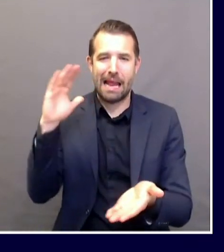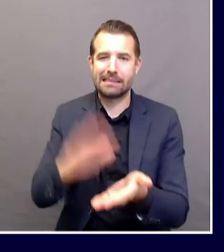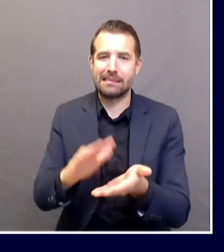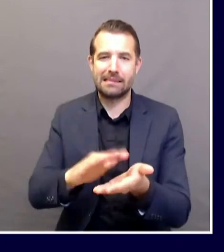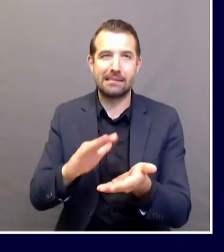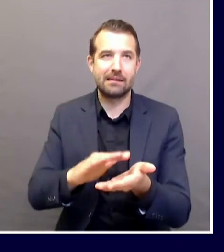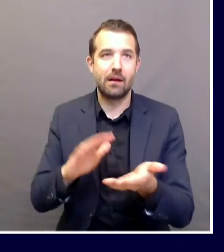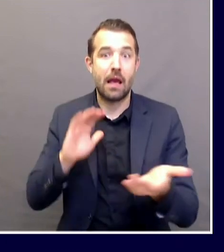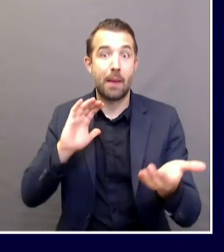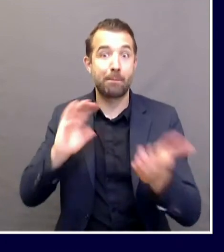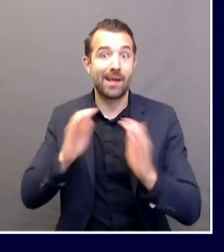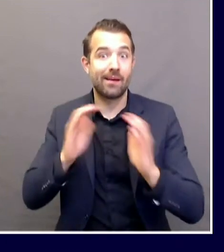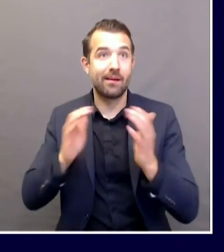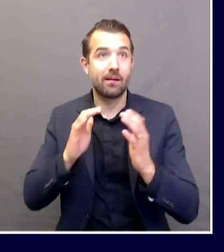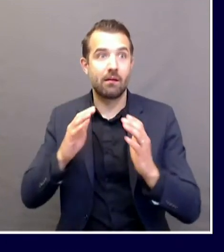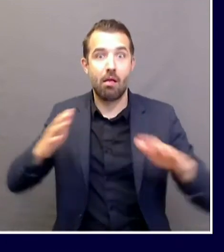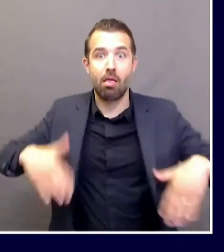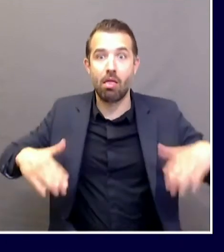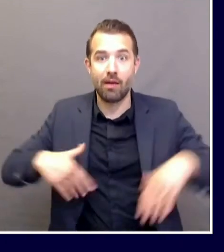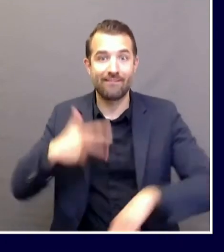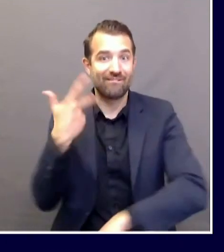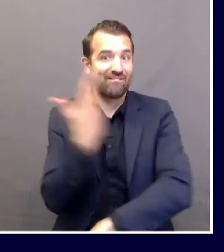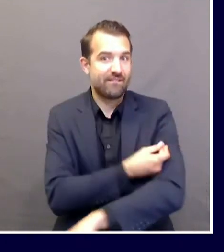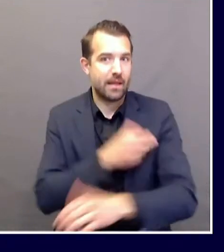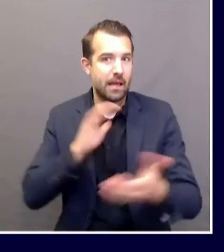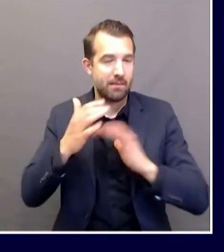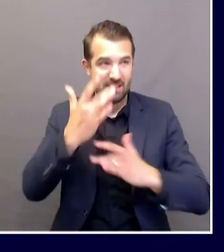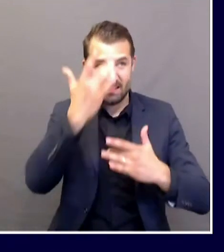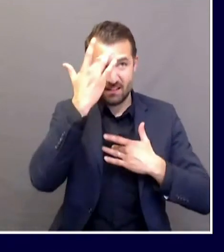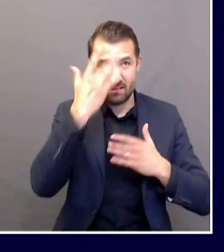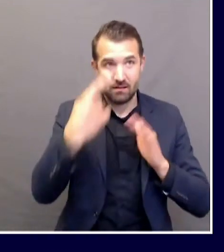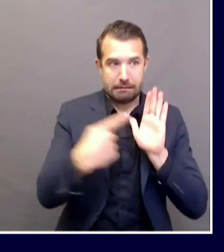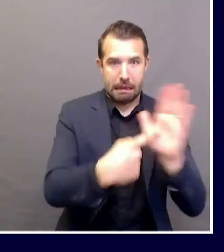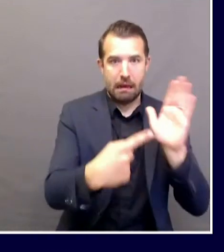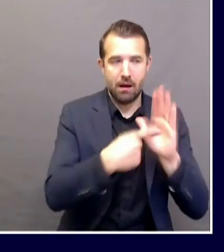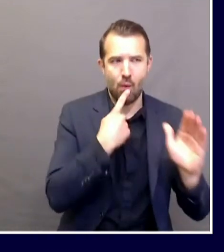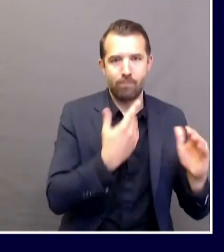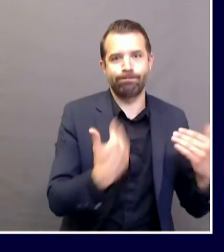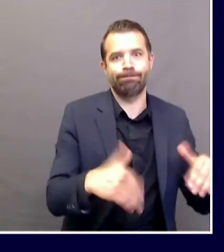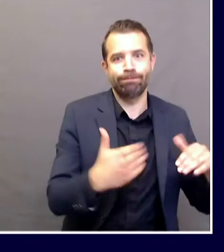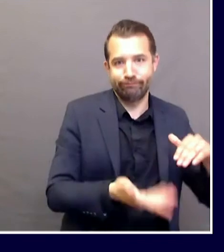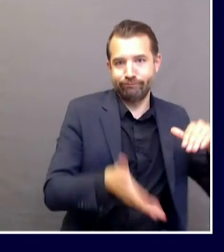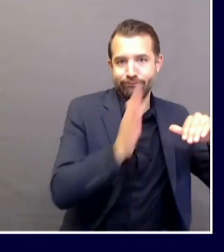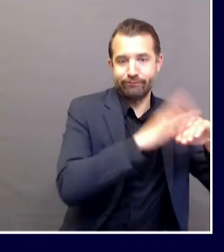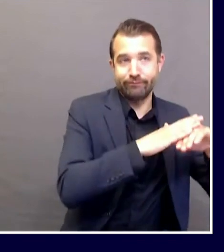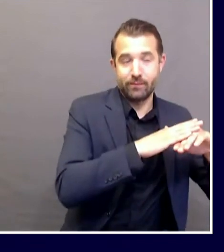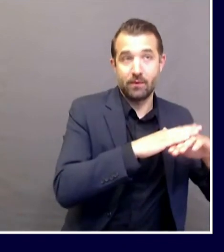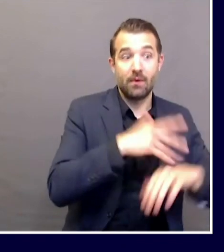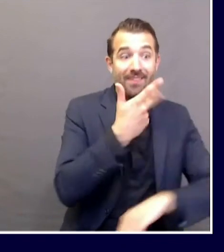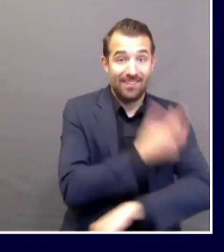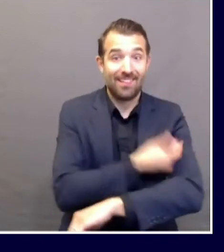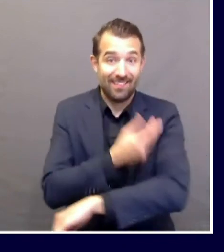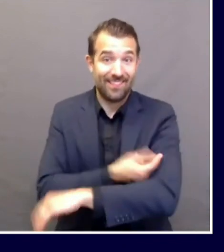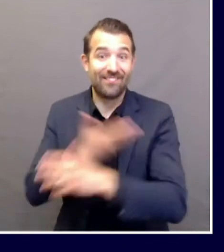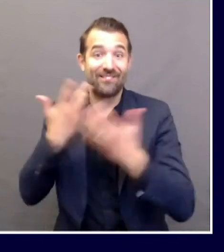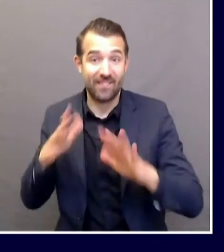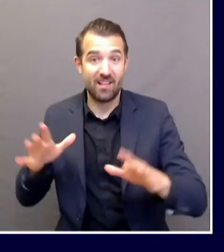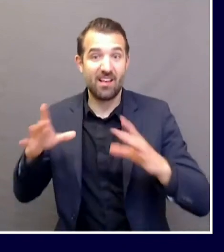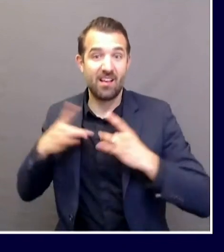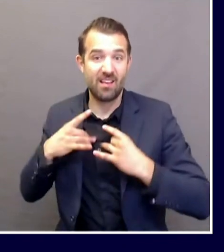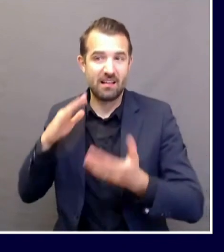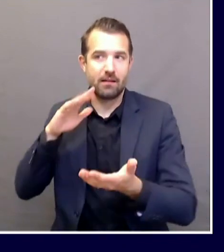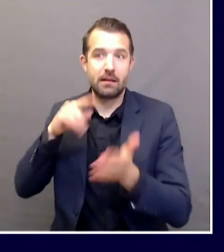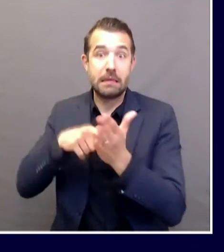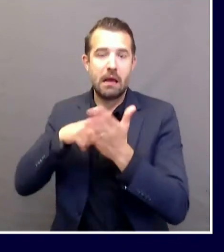among unvaccinated people. Their rates of hospitalization are lower than among unvaccinated people. And critically,